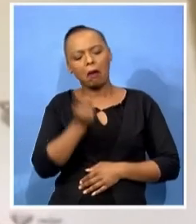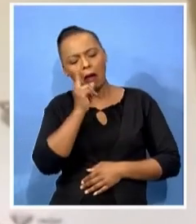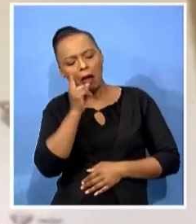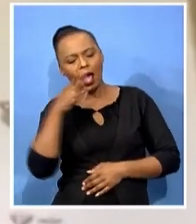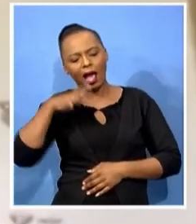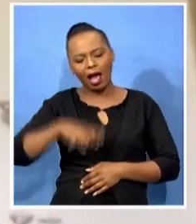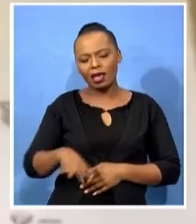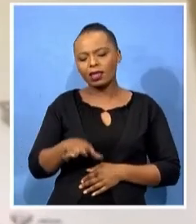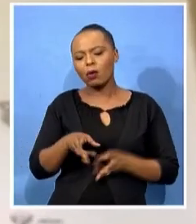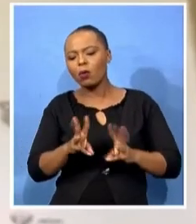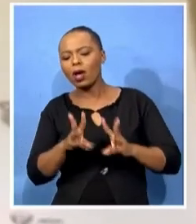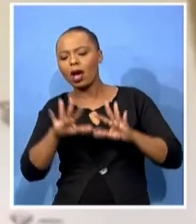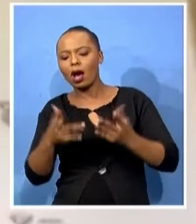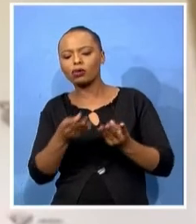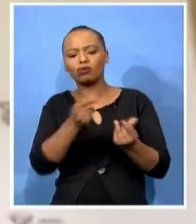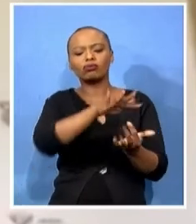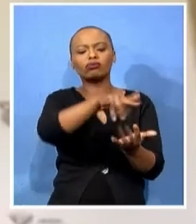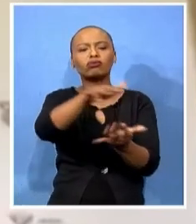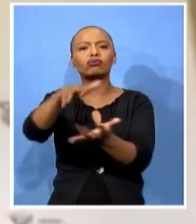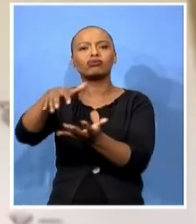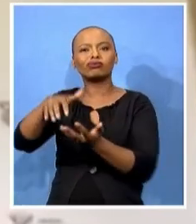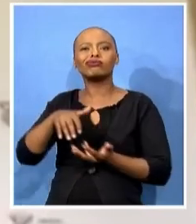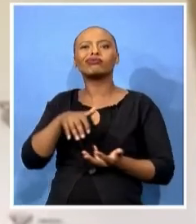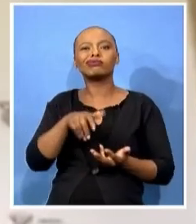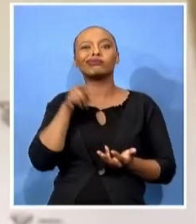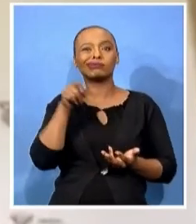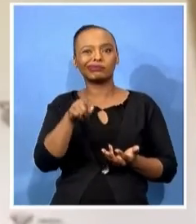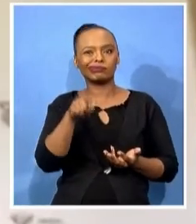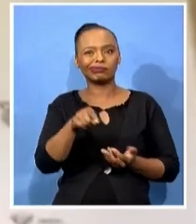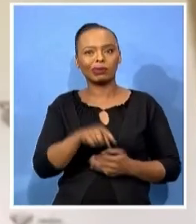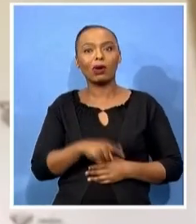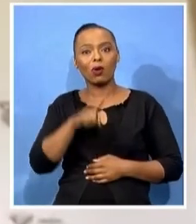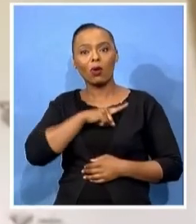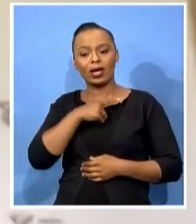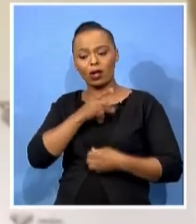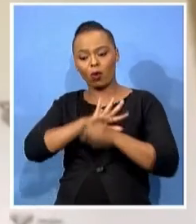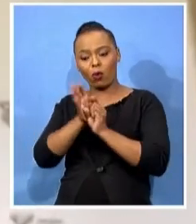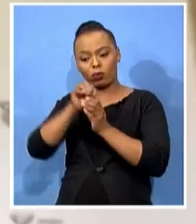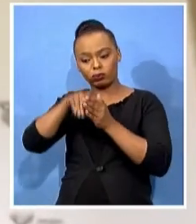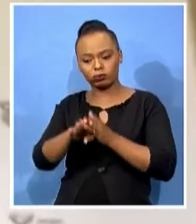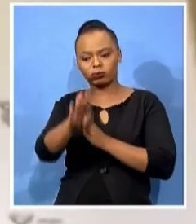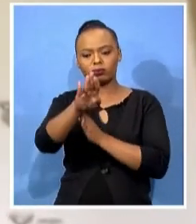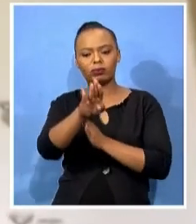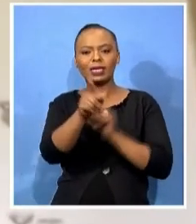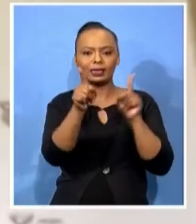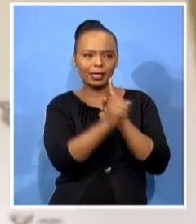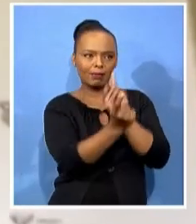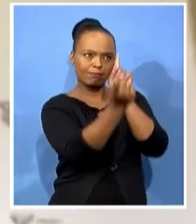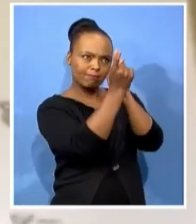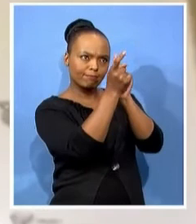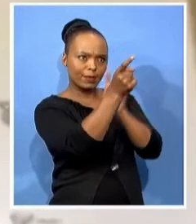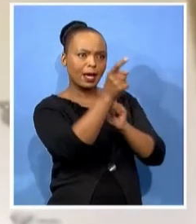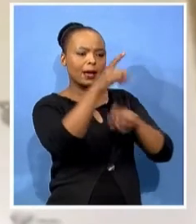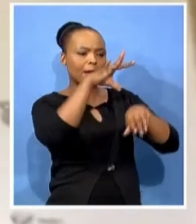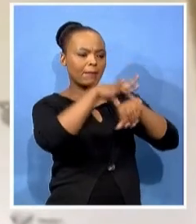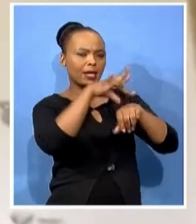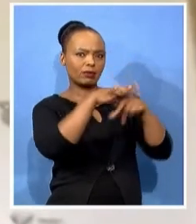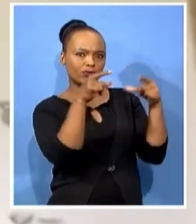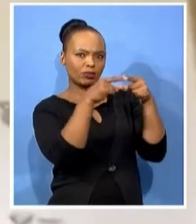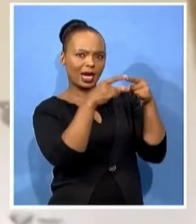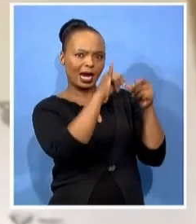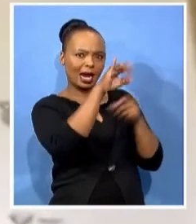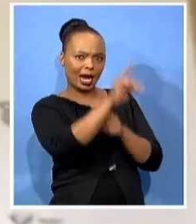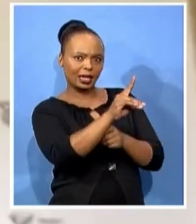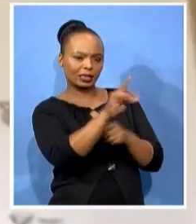and that is the second way would be to approach the medical schemes and ask them to make a contribution, which will also be on the basis